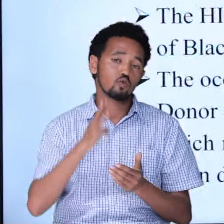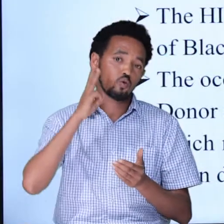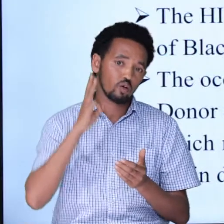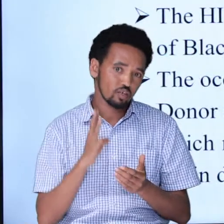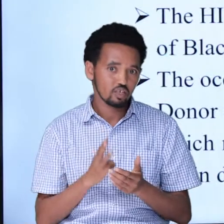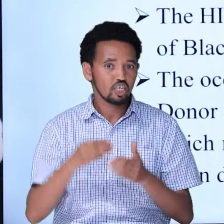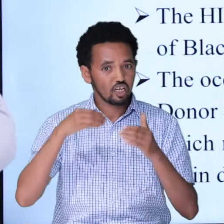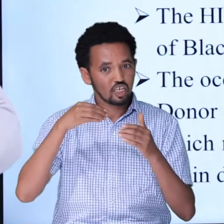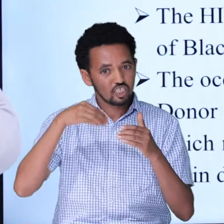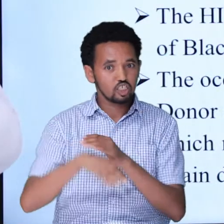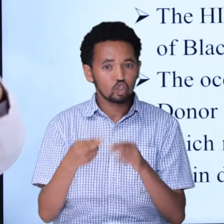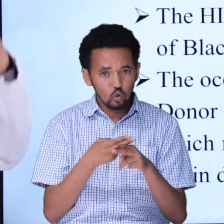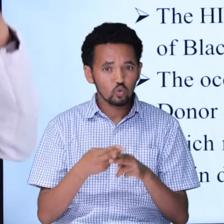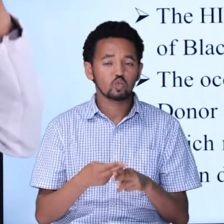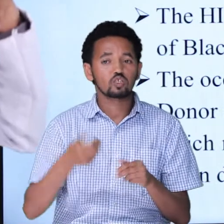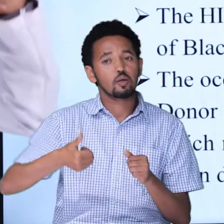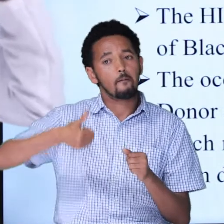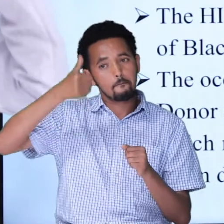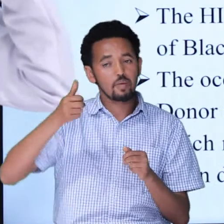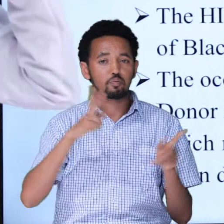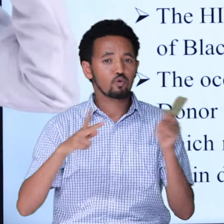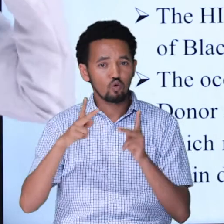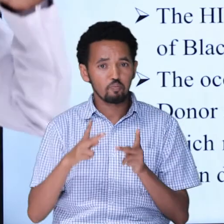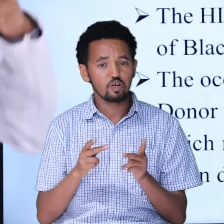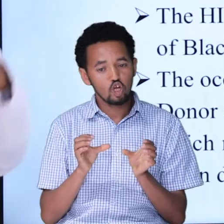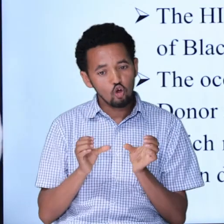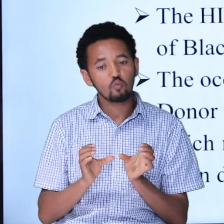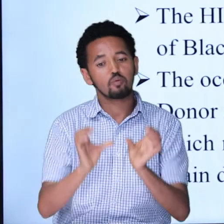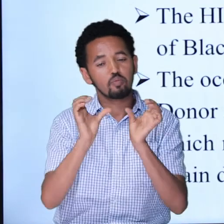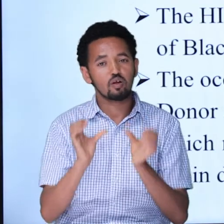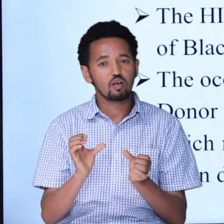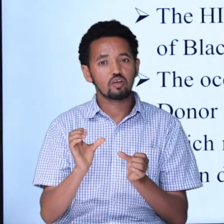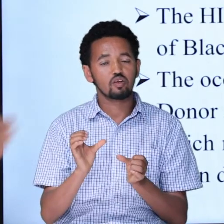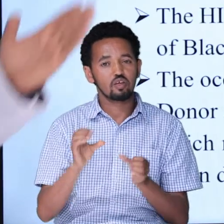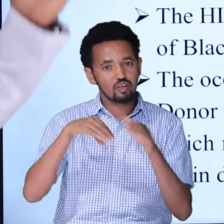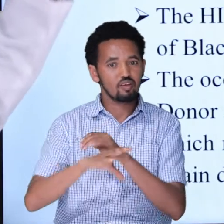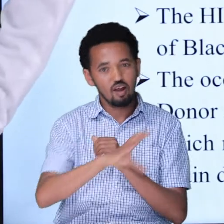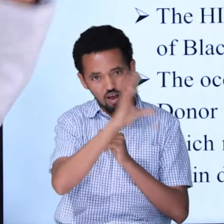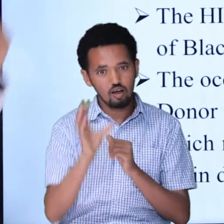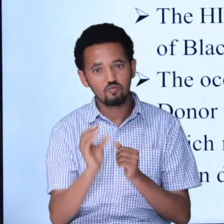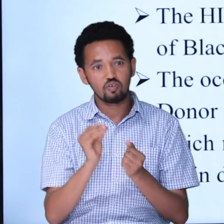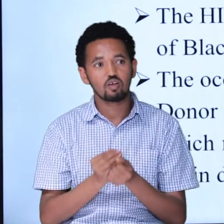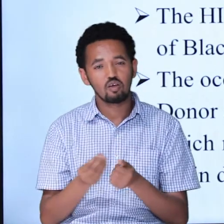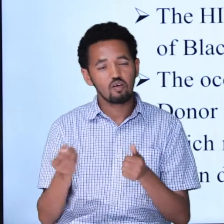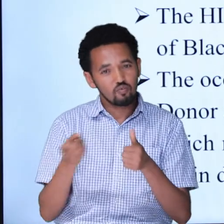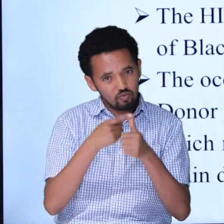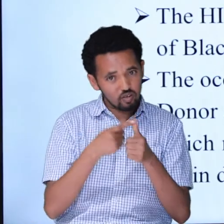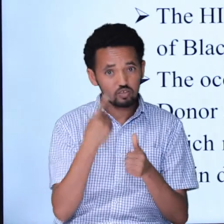short, the main problems of contemporary Africa, first